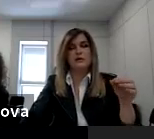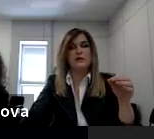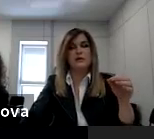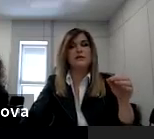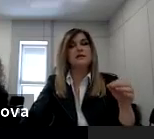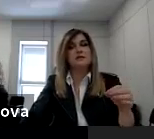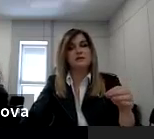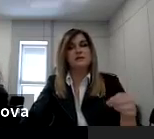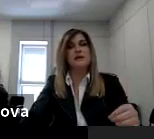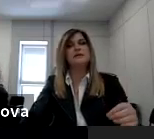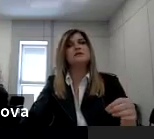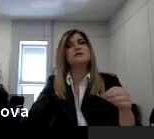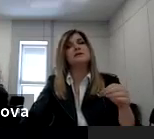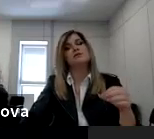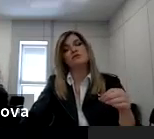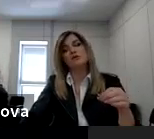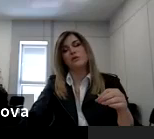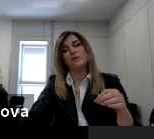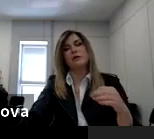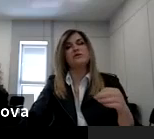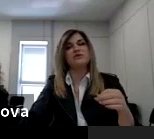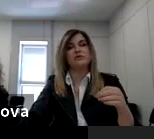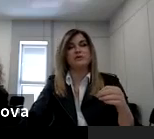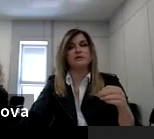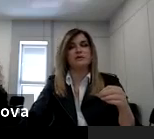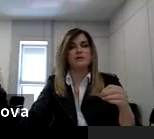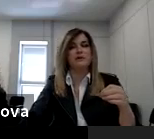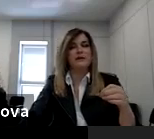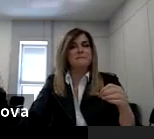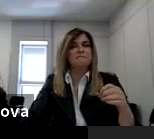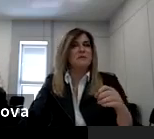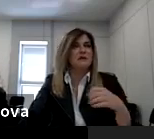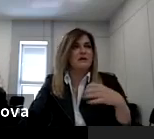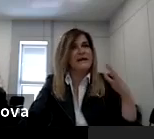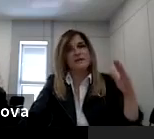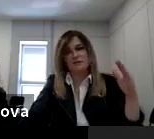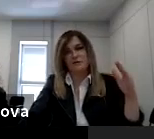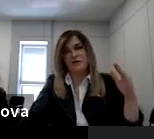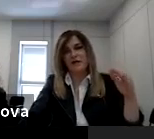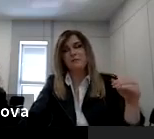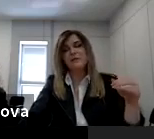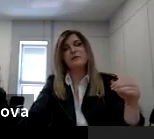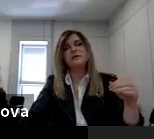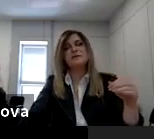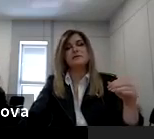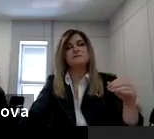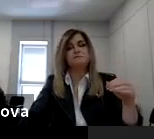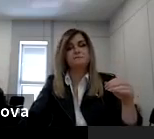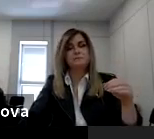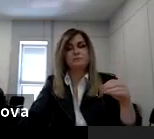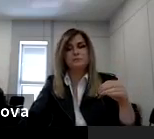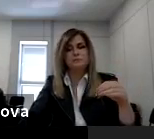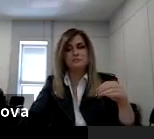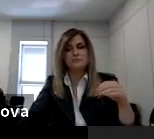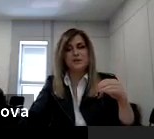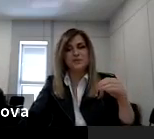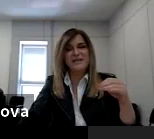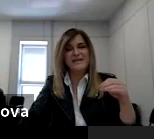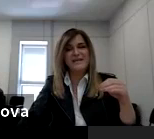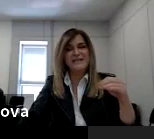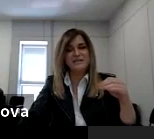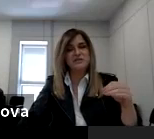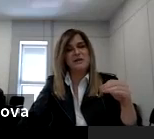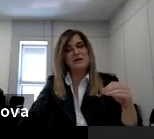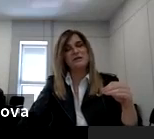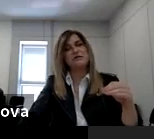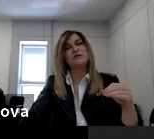with industrial designers, and also with the commercial head of the company, because